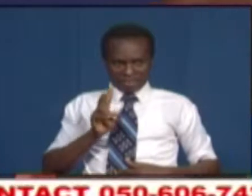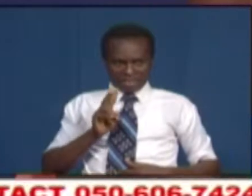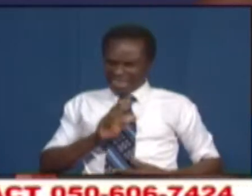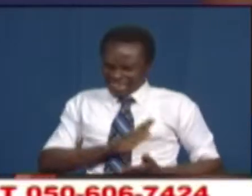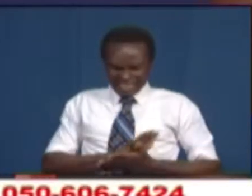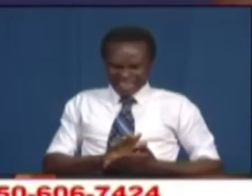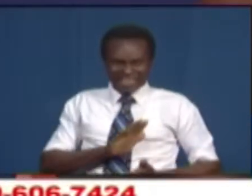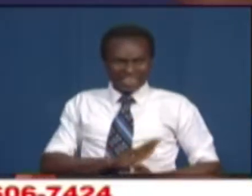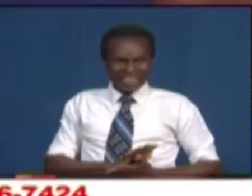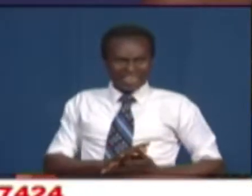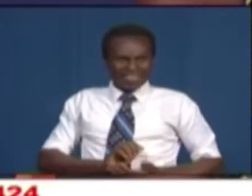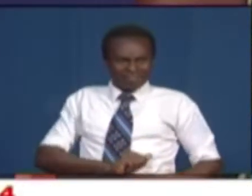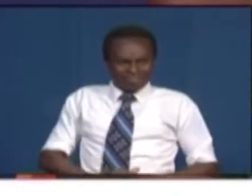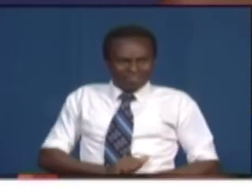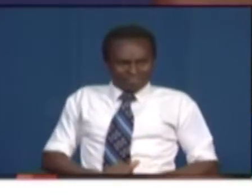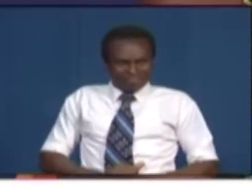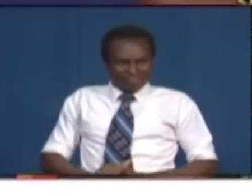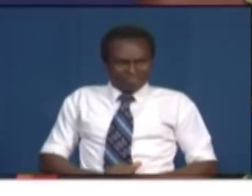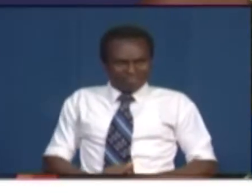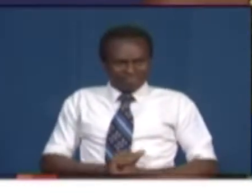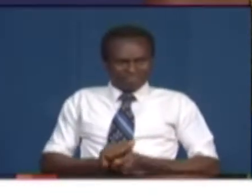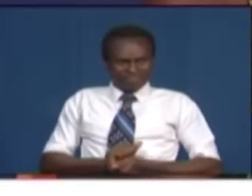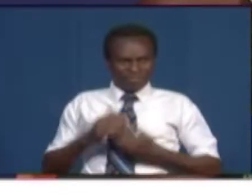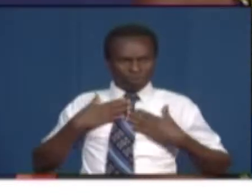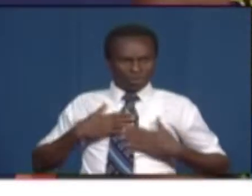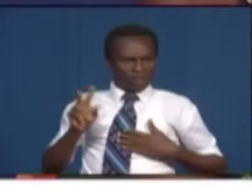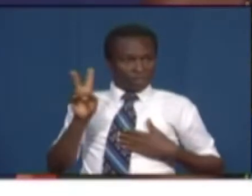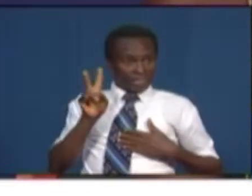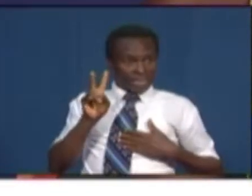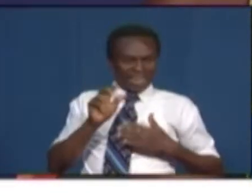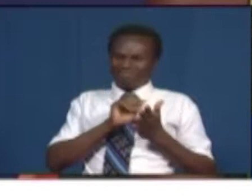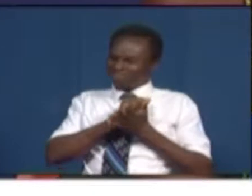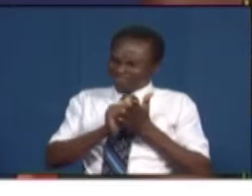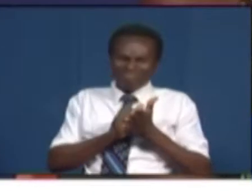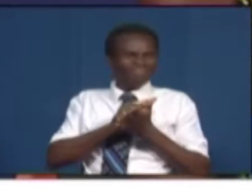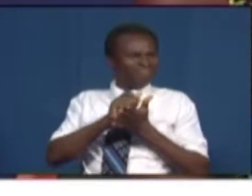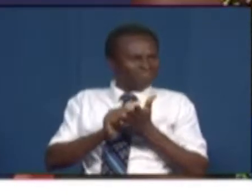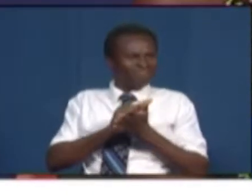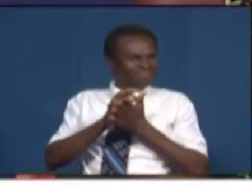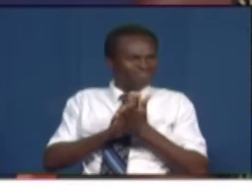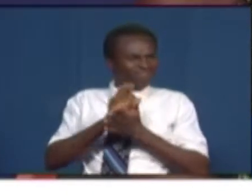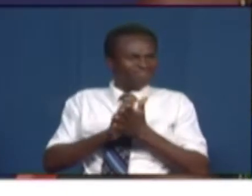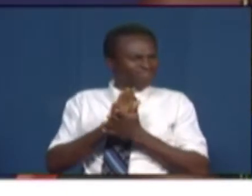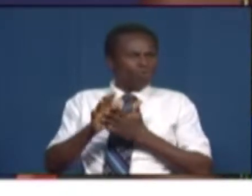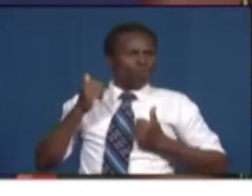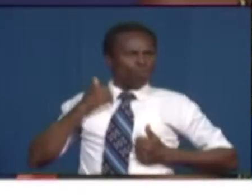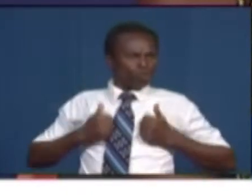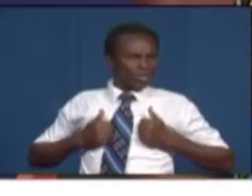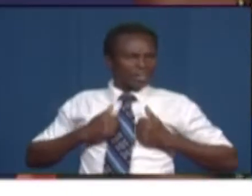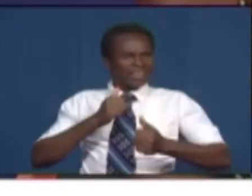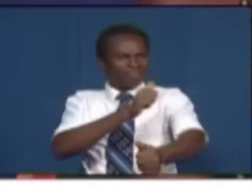these things. You are not shy anymore. Exactly. Yes. So it has to do with those things. Washing